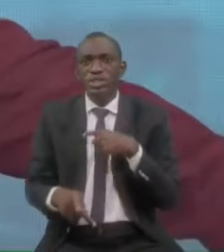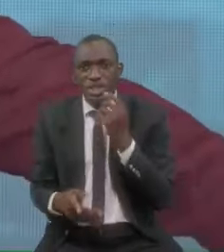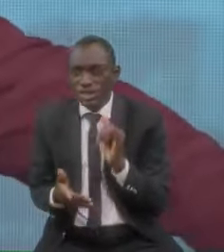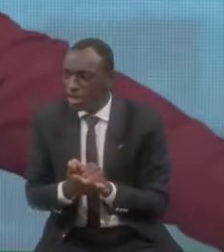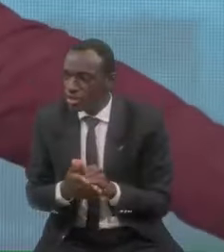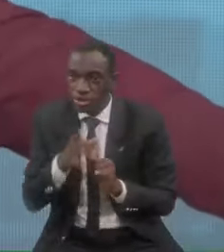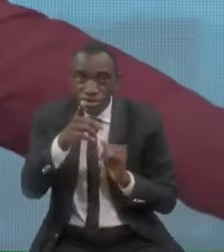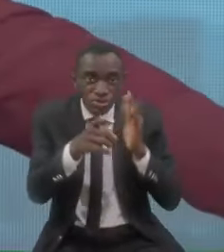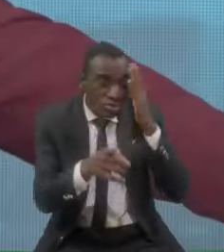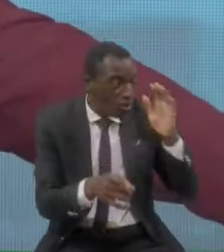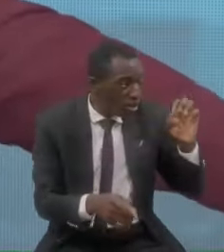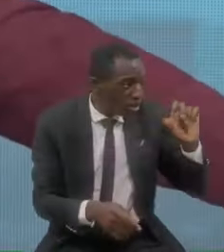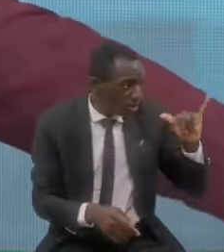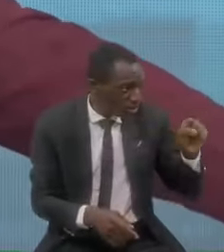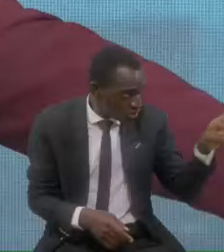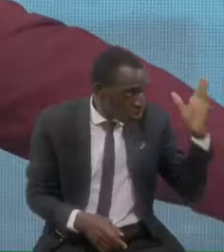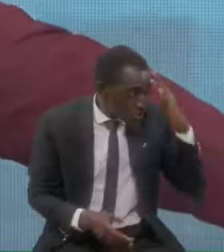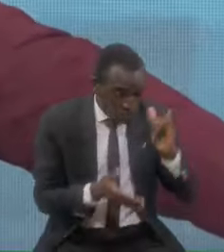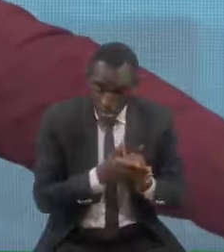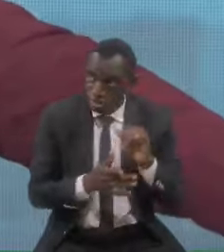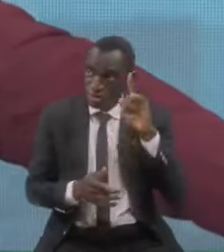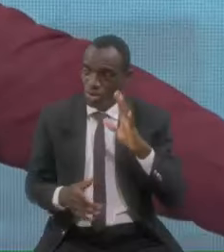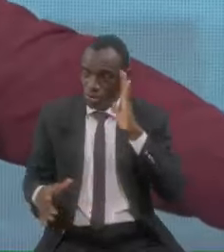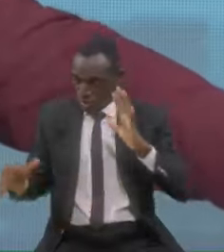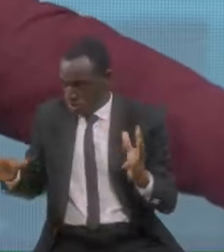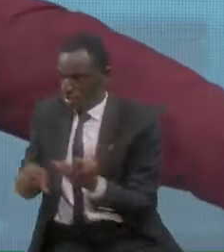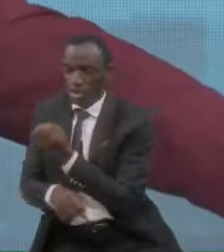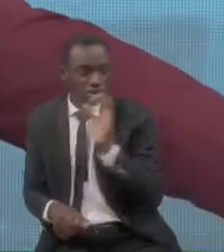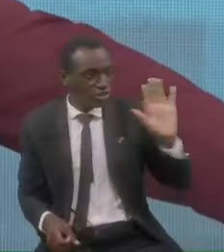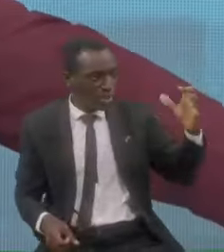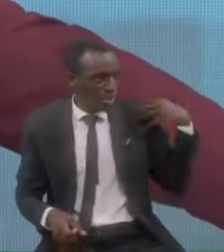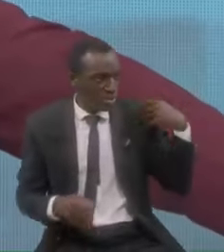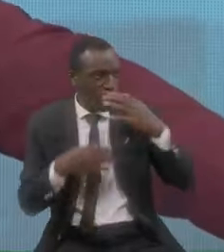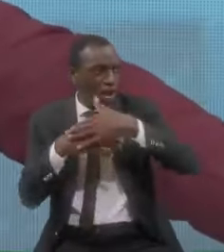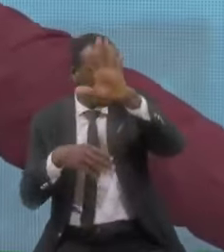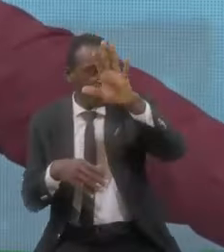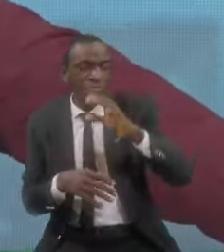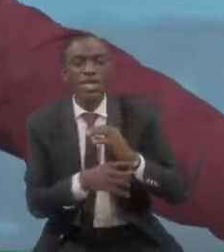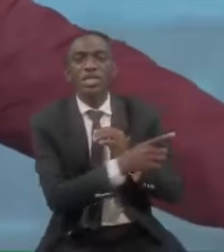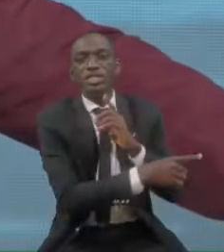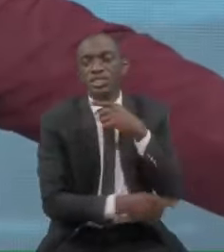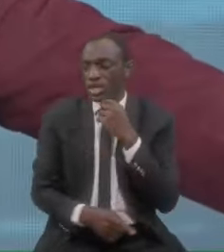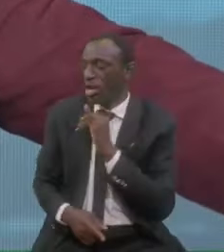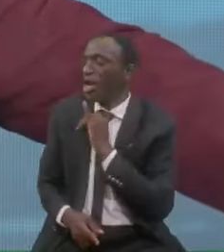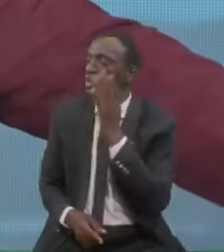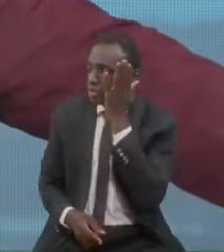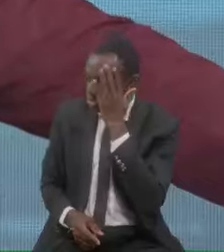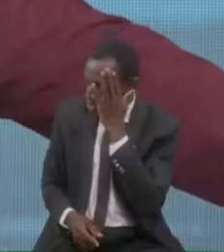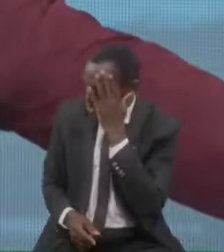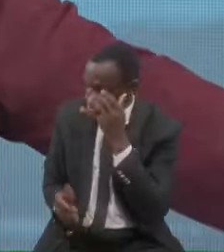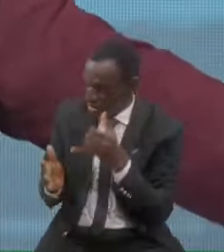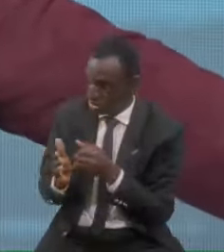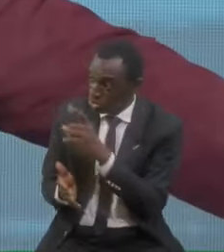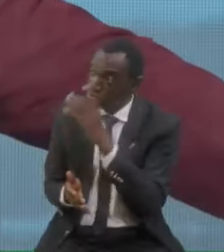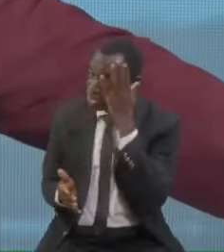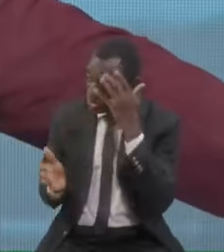master away from your head today? He said, I know it with your knowledge is going away today, and you